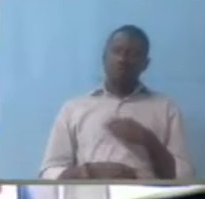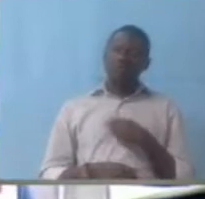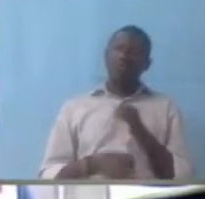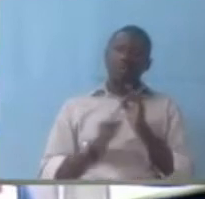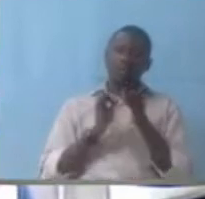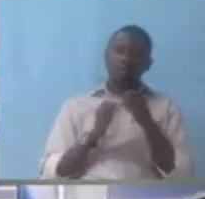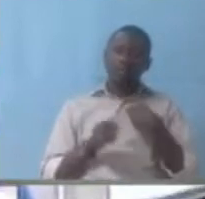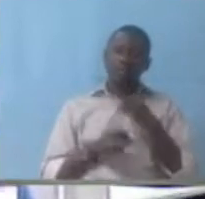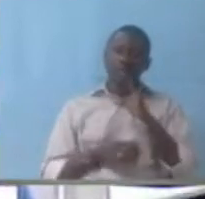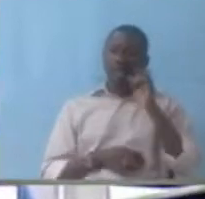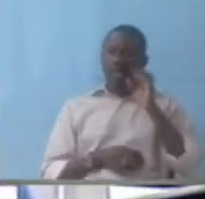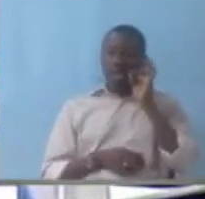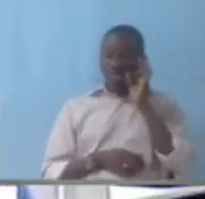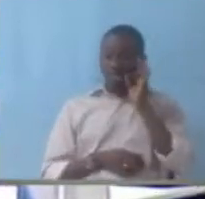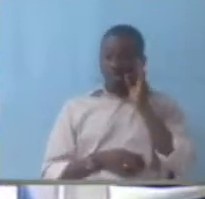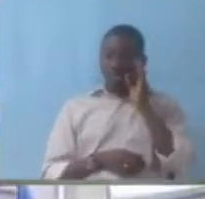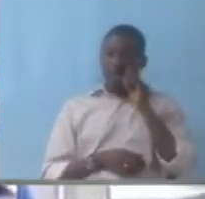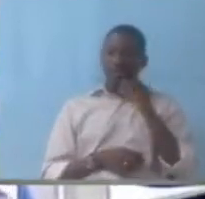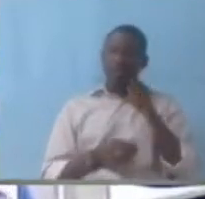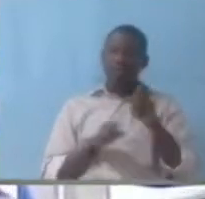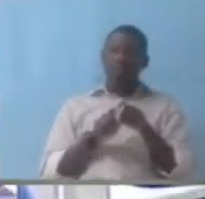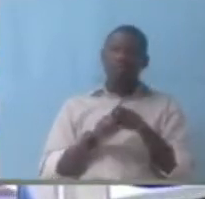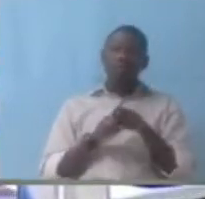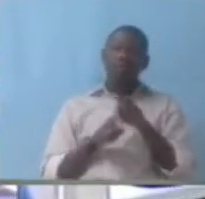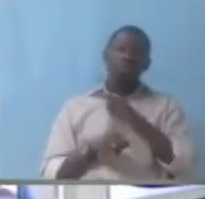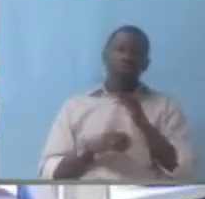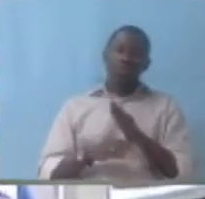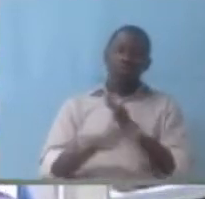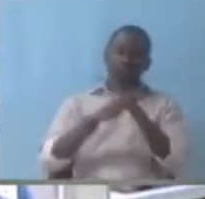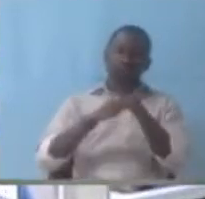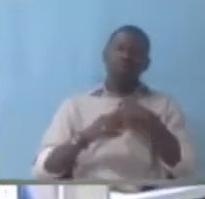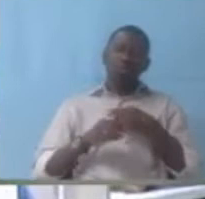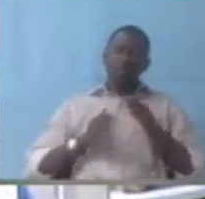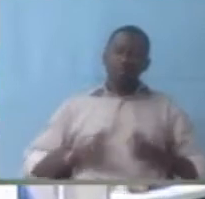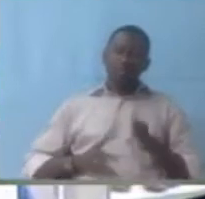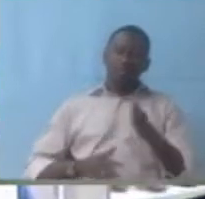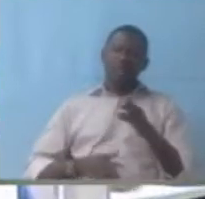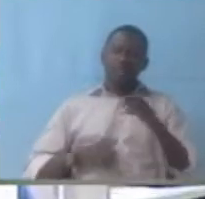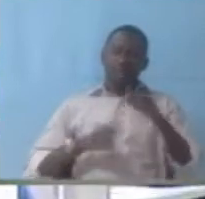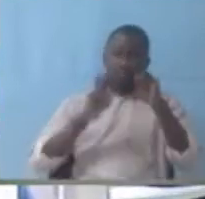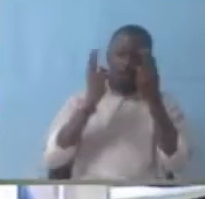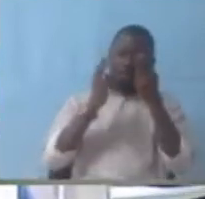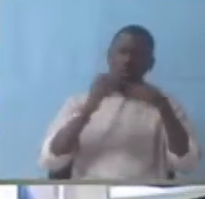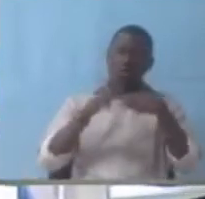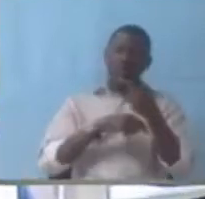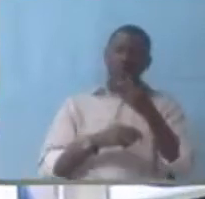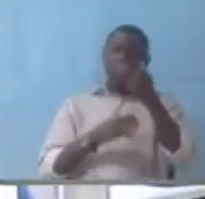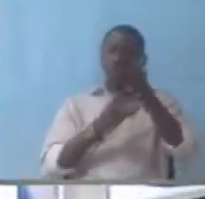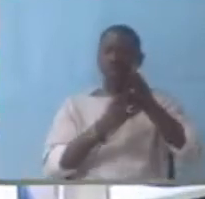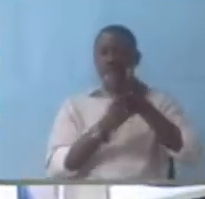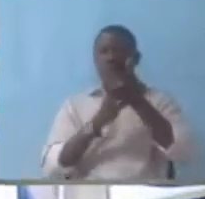respect of the non suspension of the fundamental human rights chapter of the